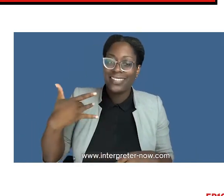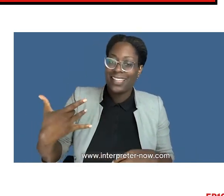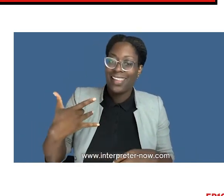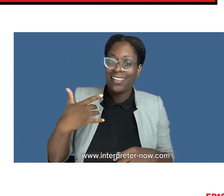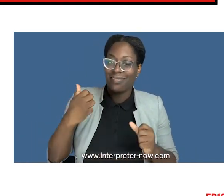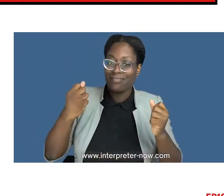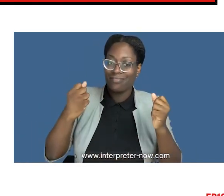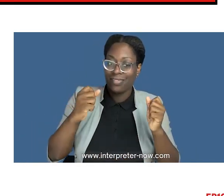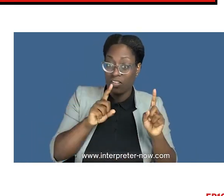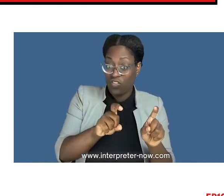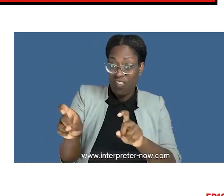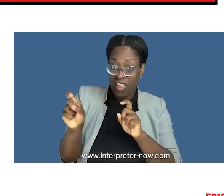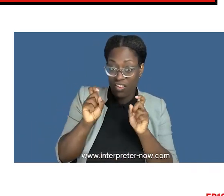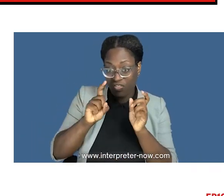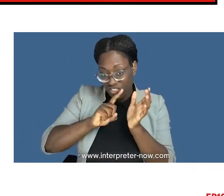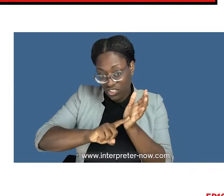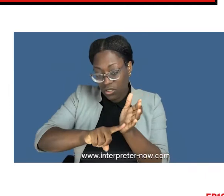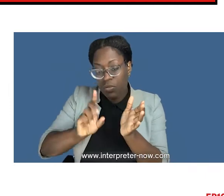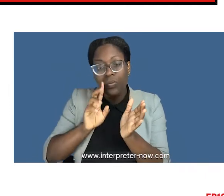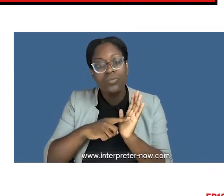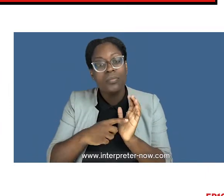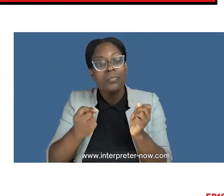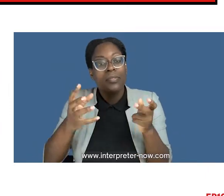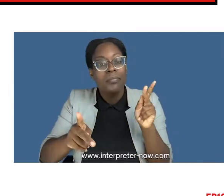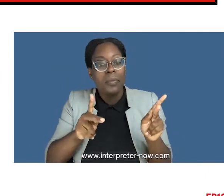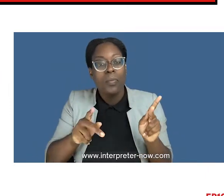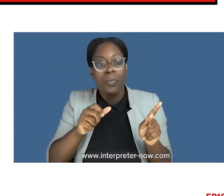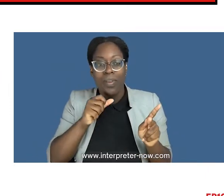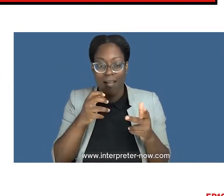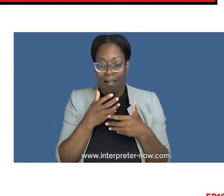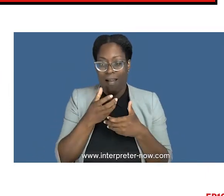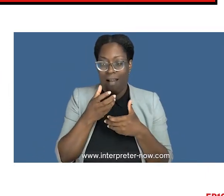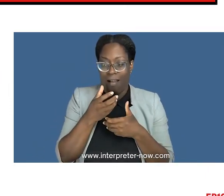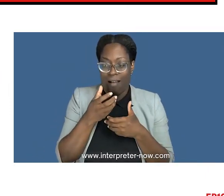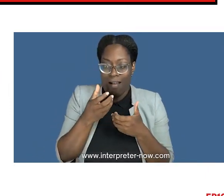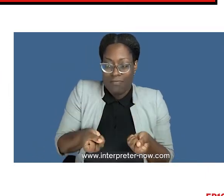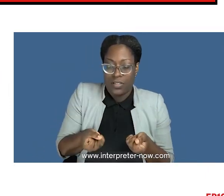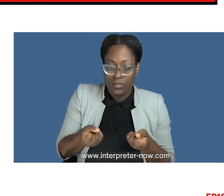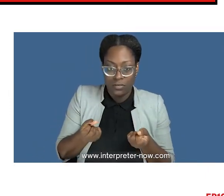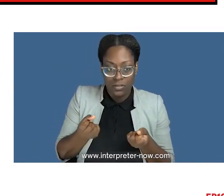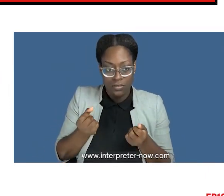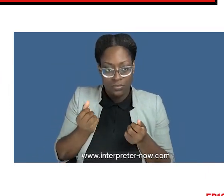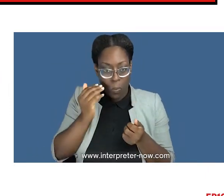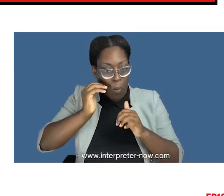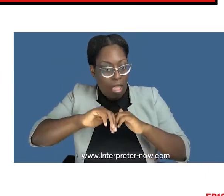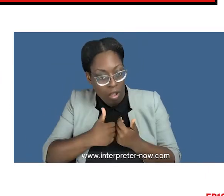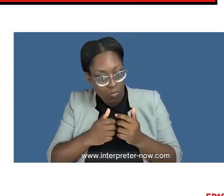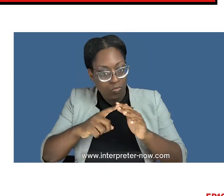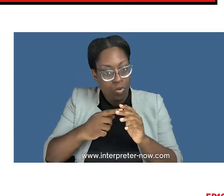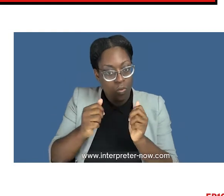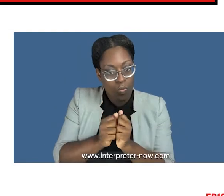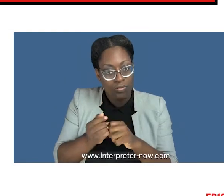often to being an ally are often the lack of skills or competence to be an effective ally. And